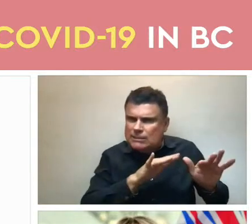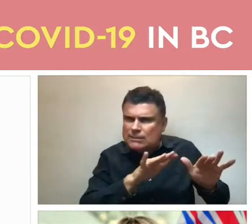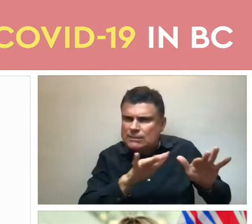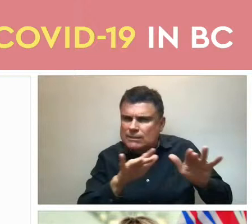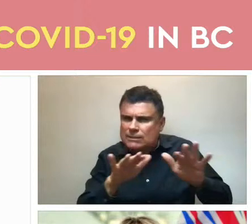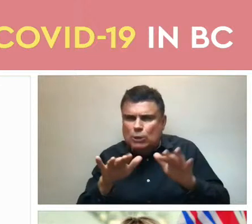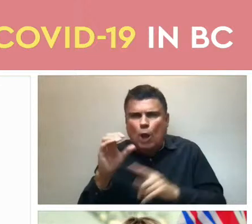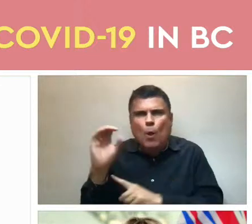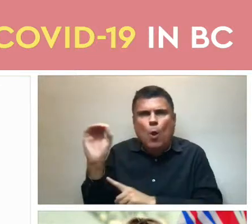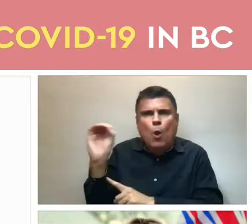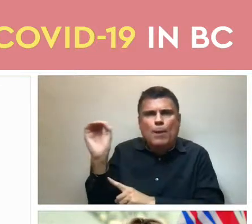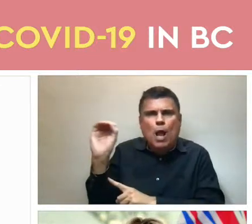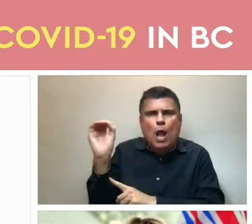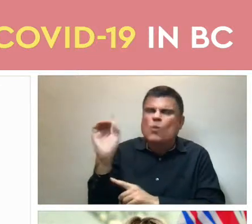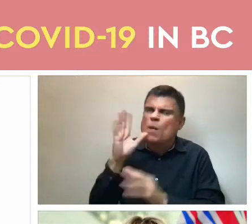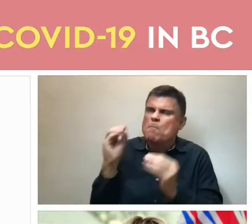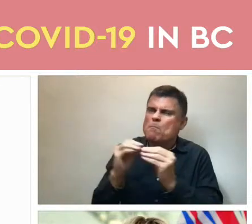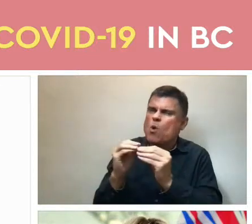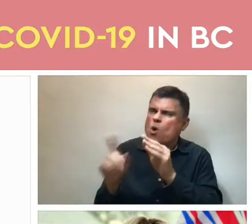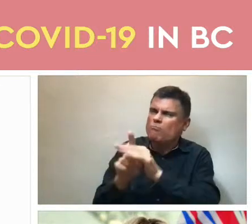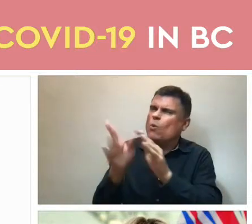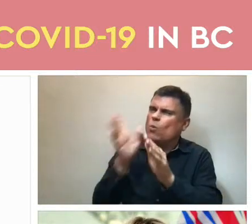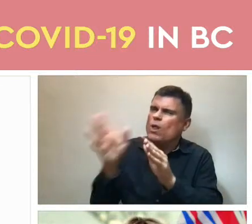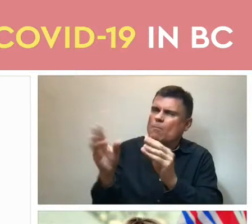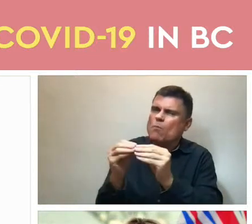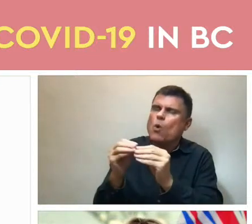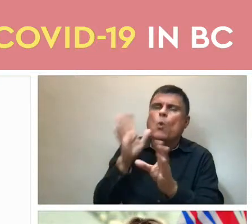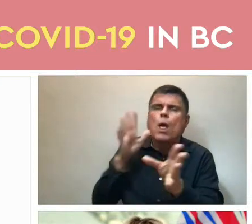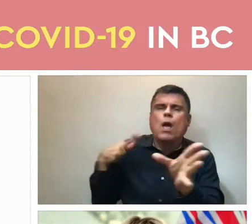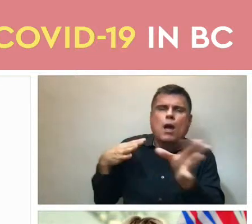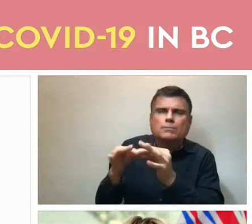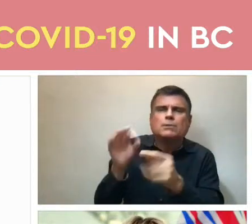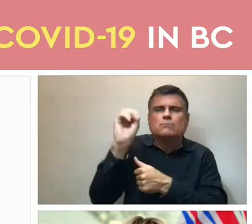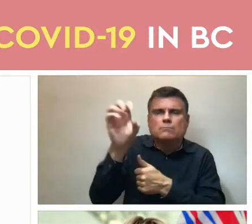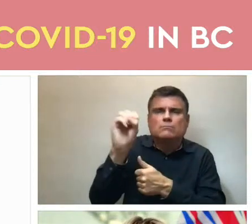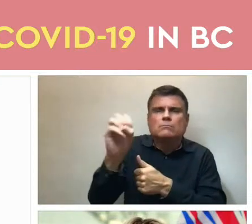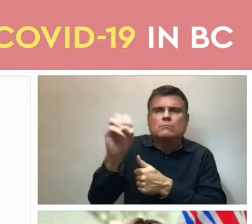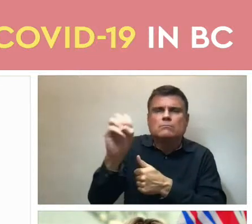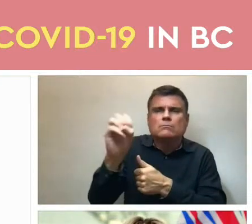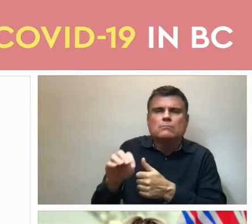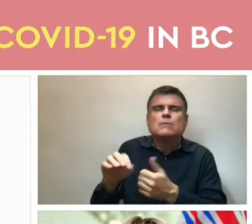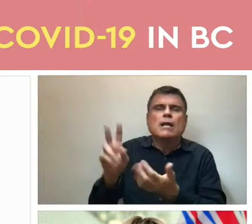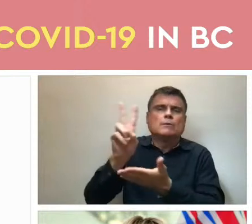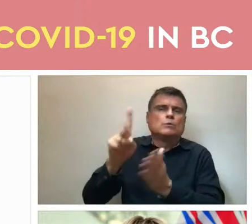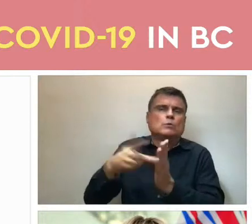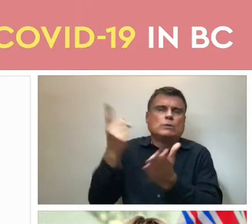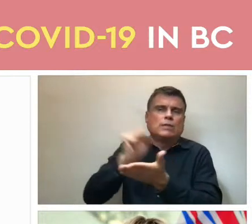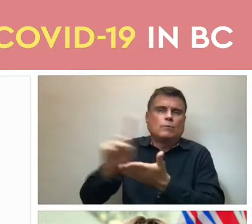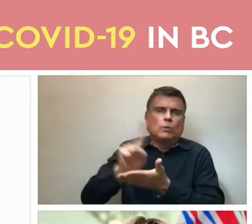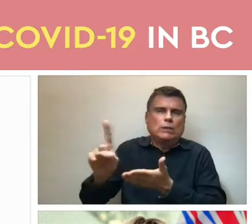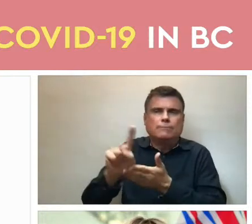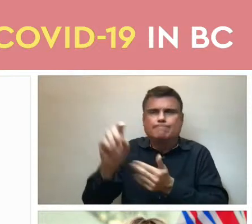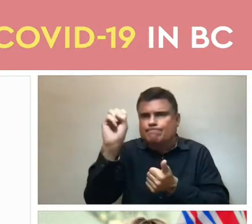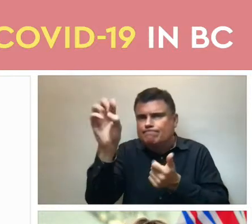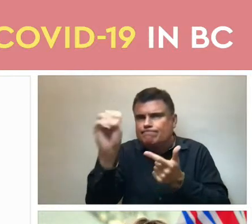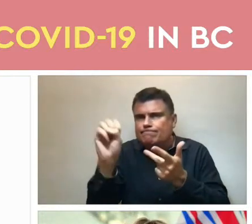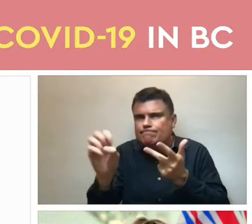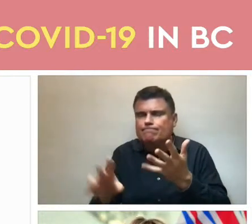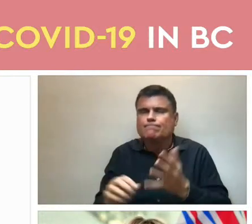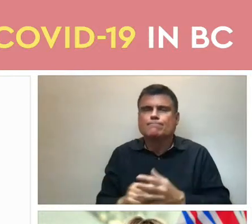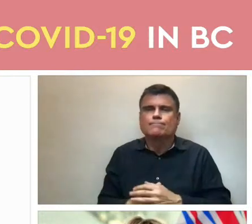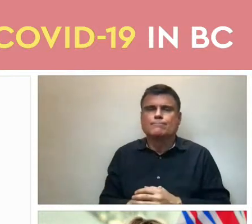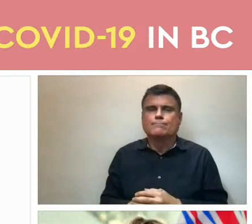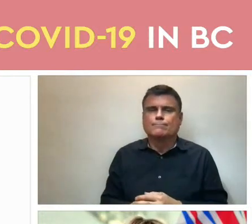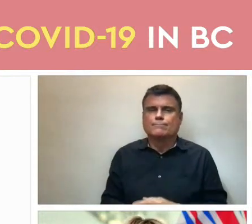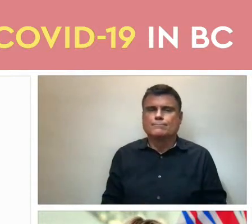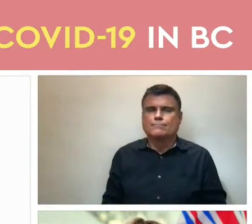more cases. We will be updating the numbers twice a week to make sure that people have an understanding of where they are. But I think it